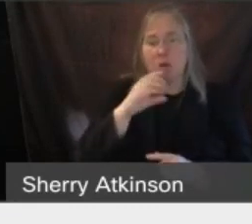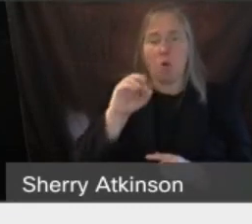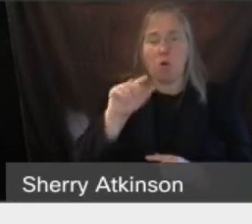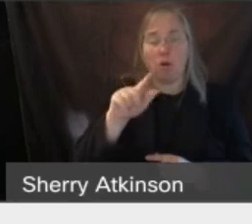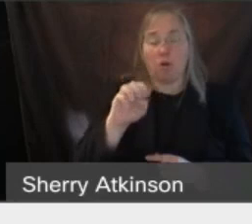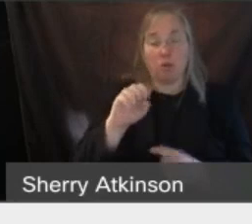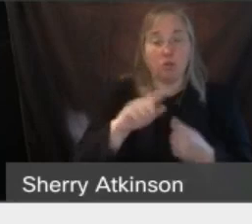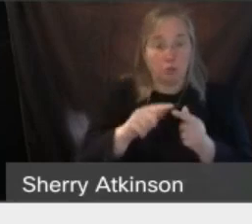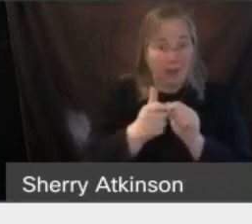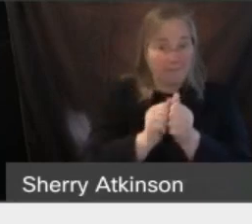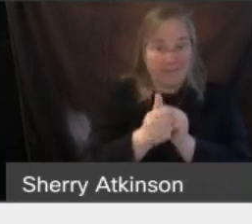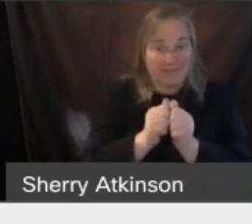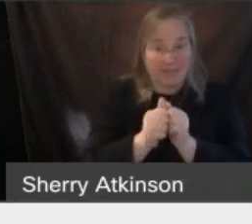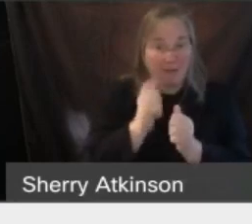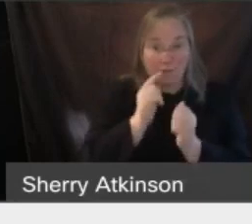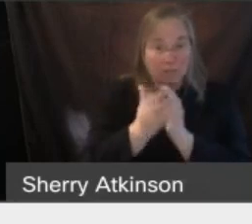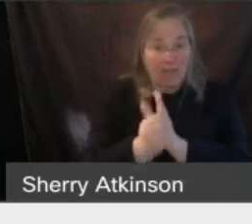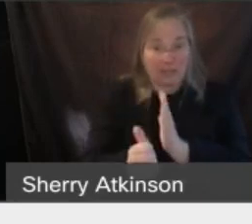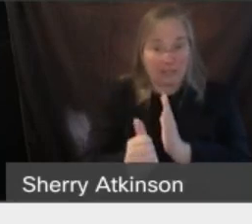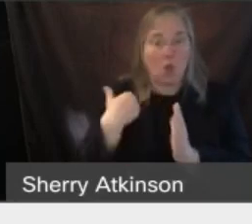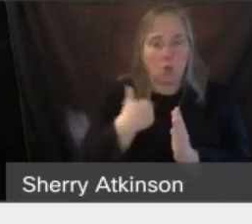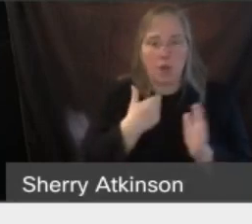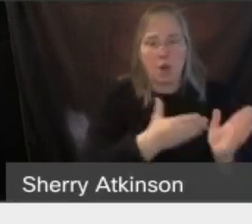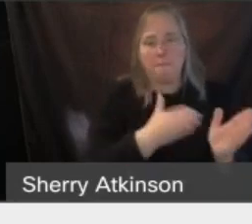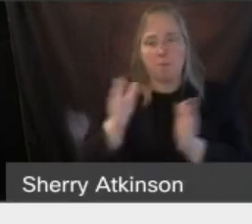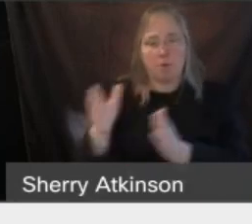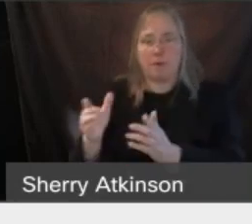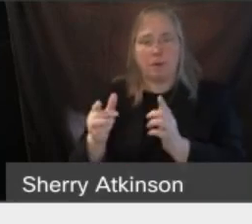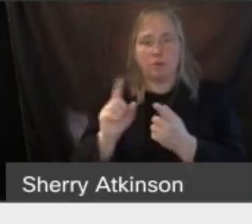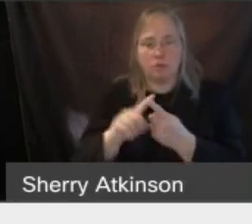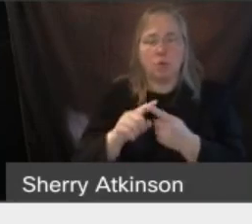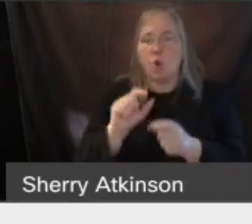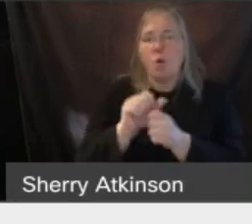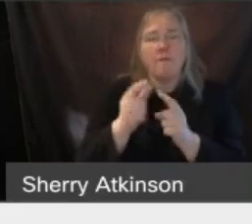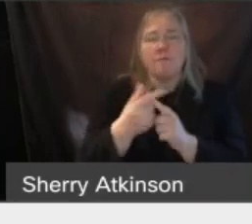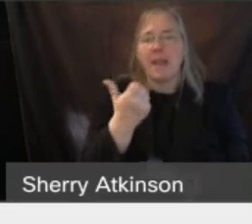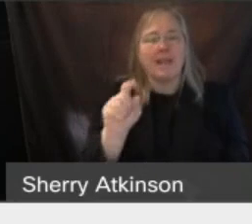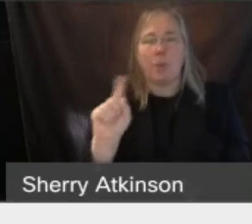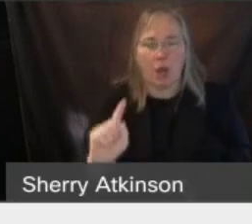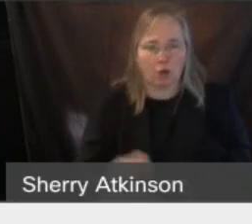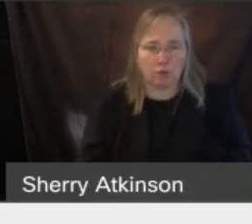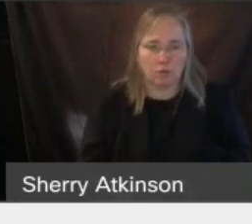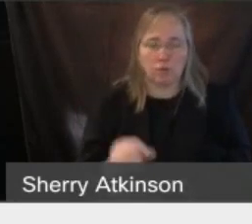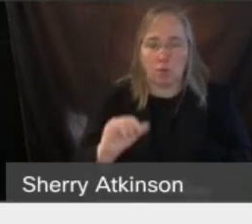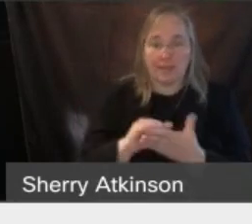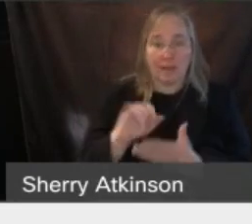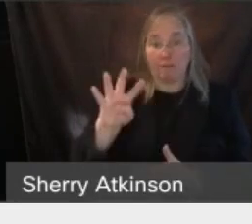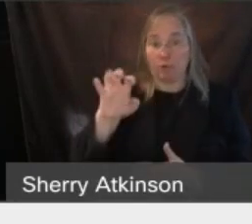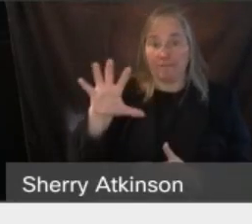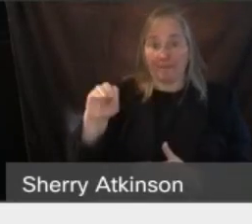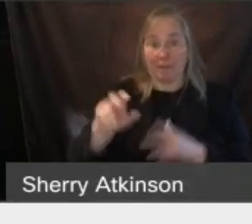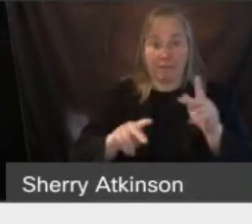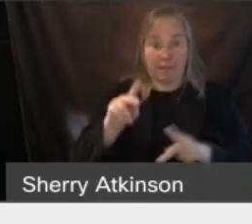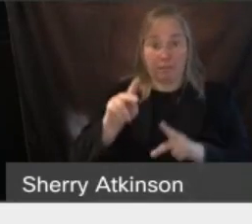Oracle to compete for talent, we're moving to work from anywhere. So the 450 people that